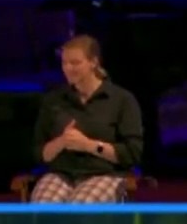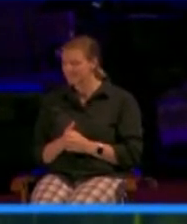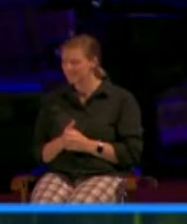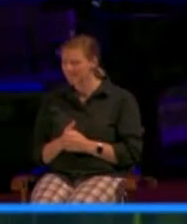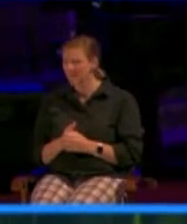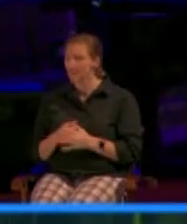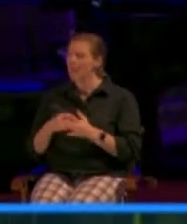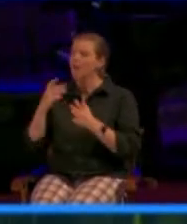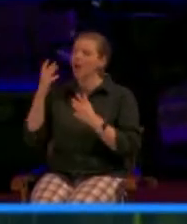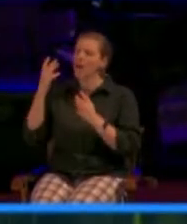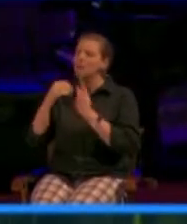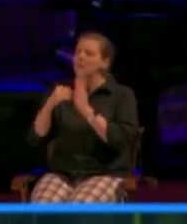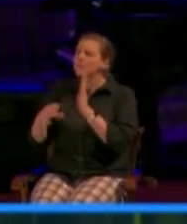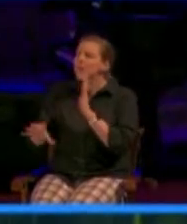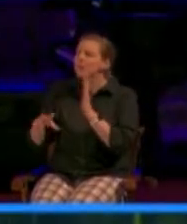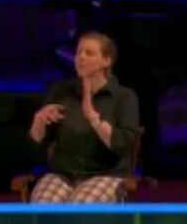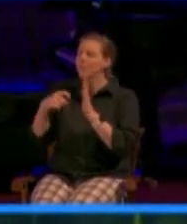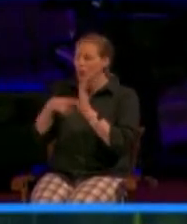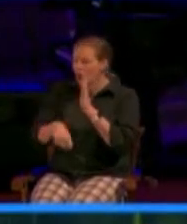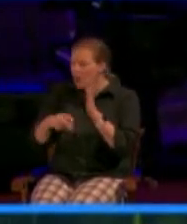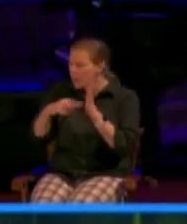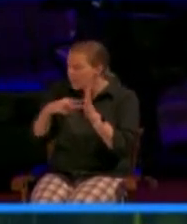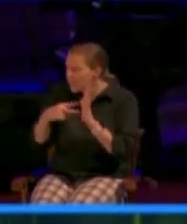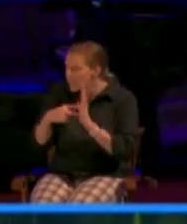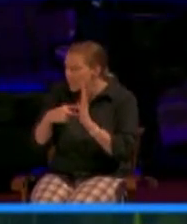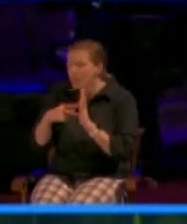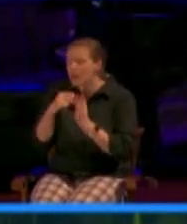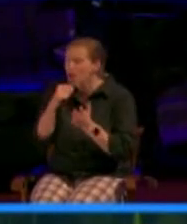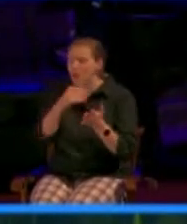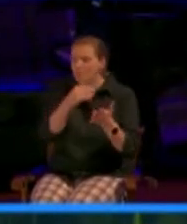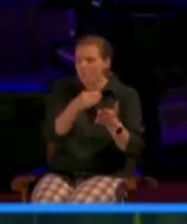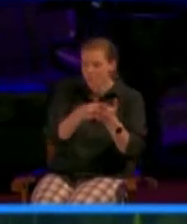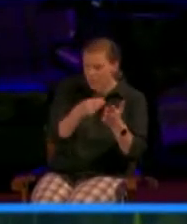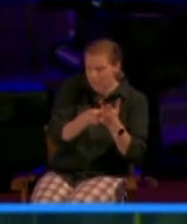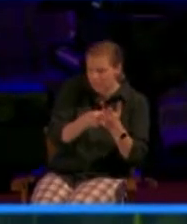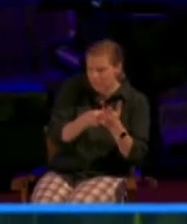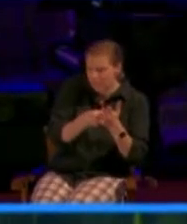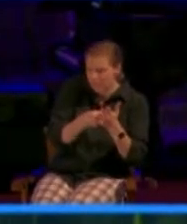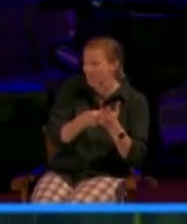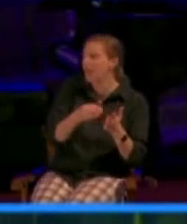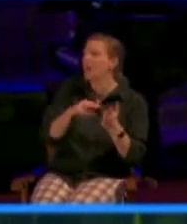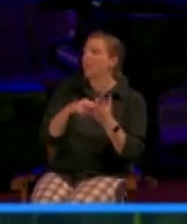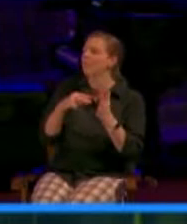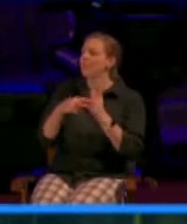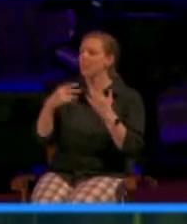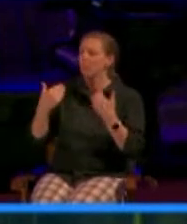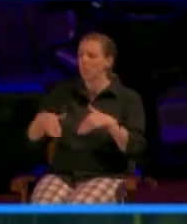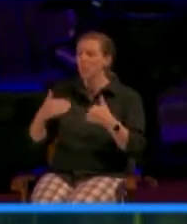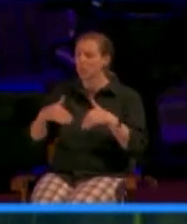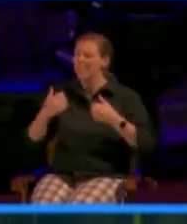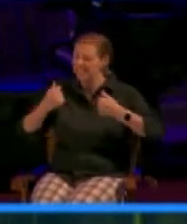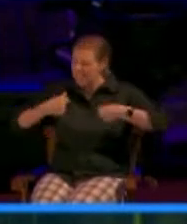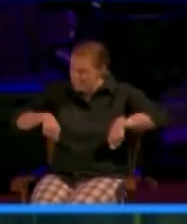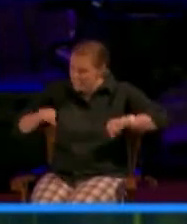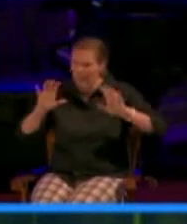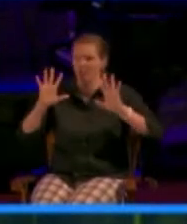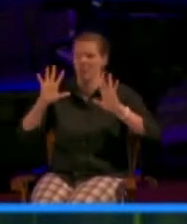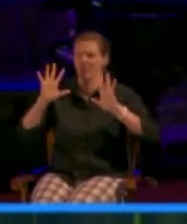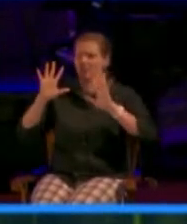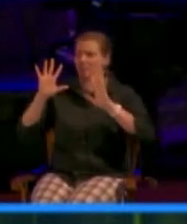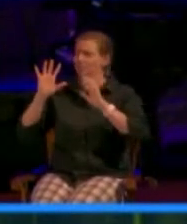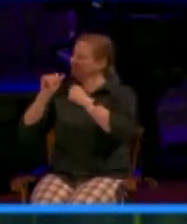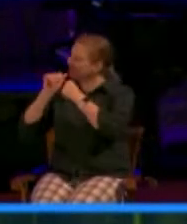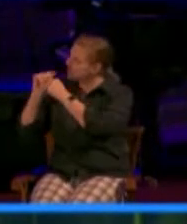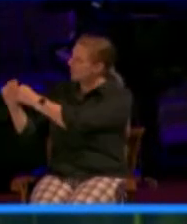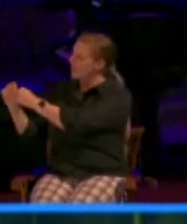it calls us to follow, and it is grace because it calls us to follow Jesus Christ. It is costly because it cost